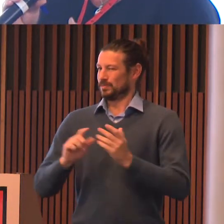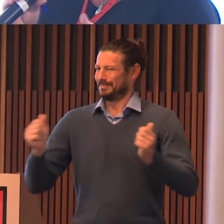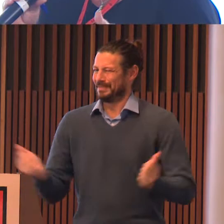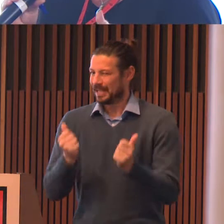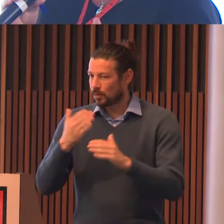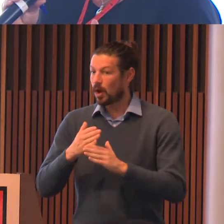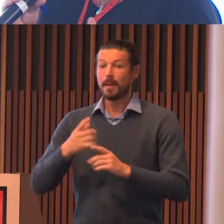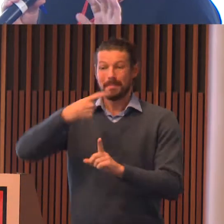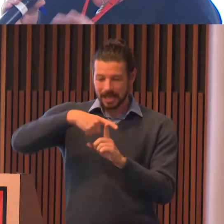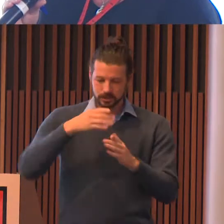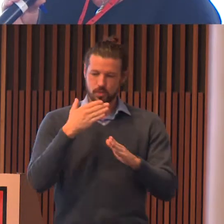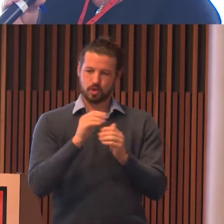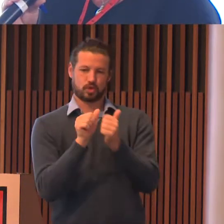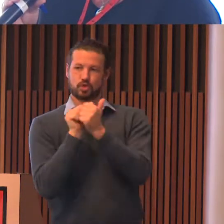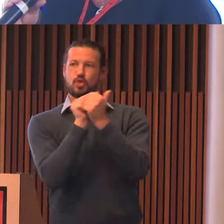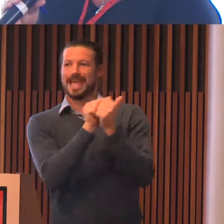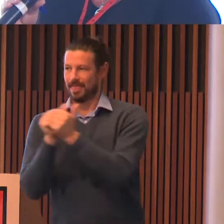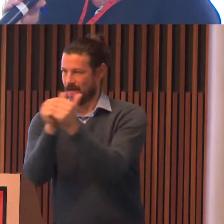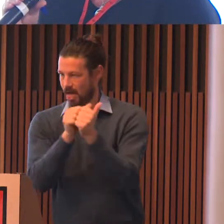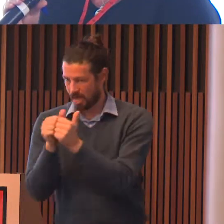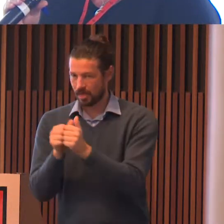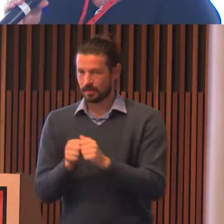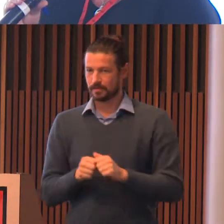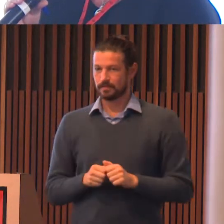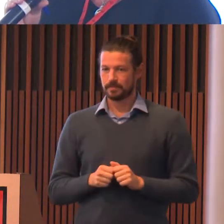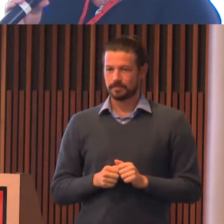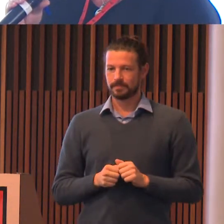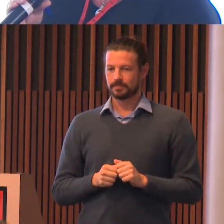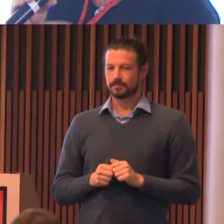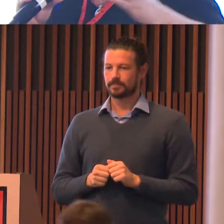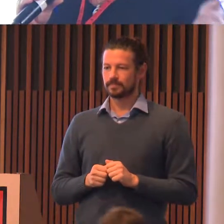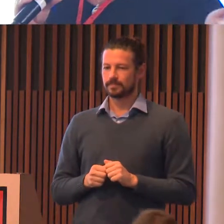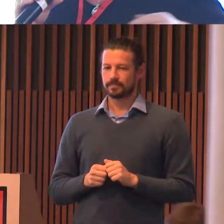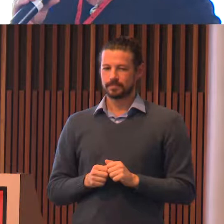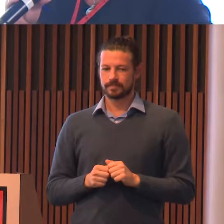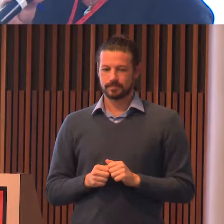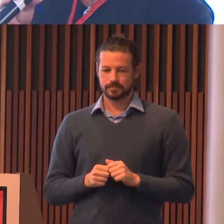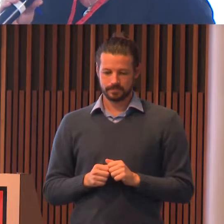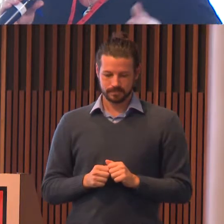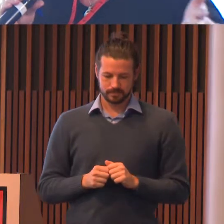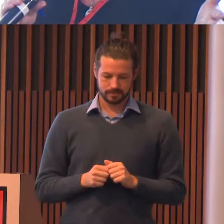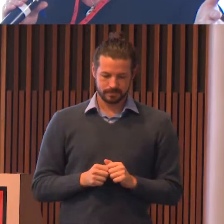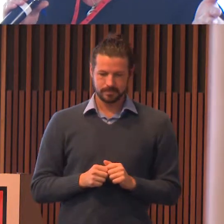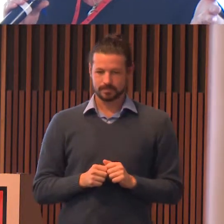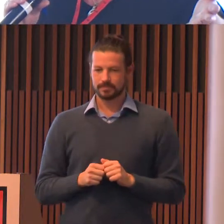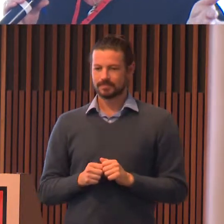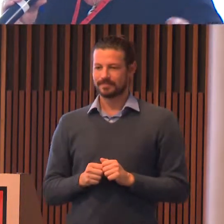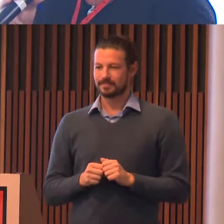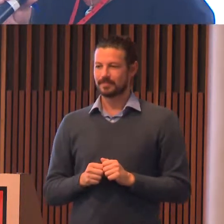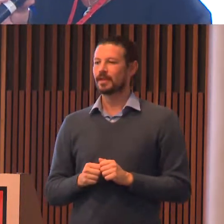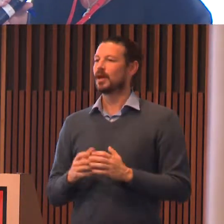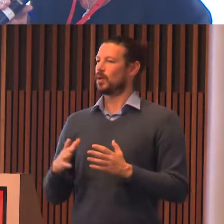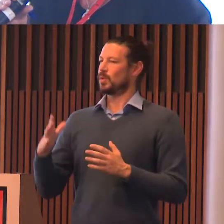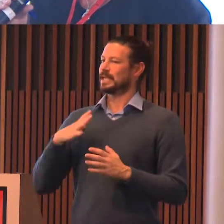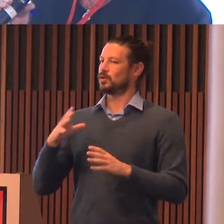work together collaboratively as a sector, and to get the